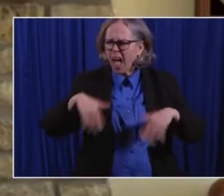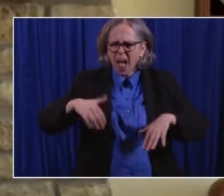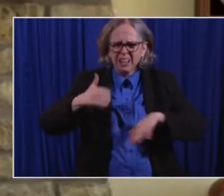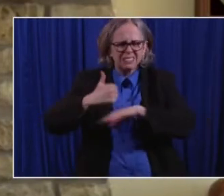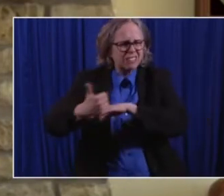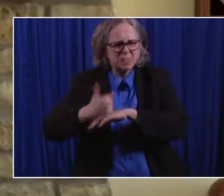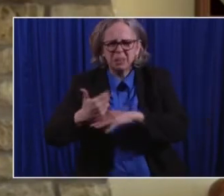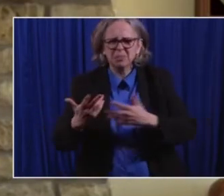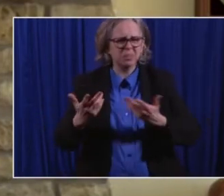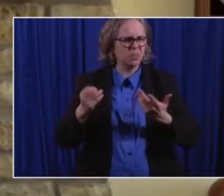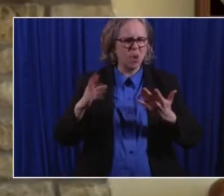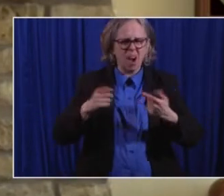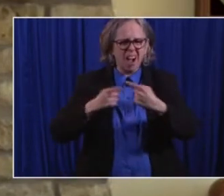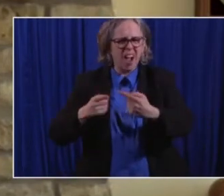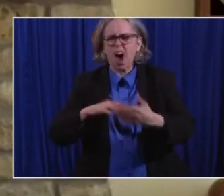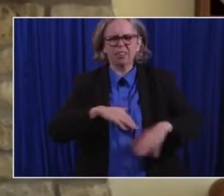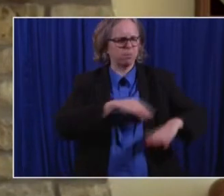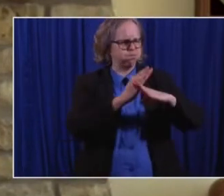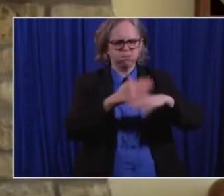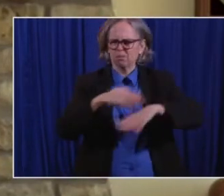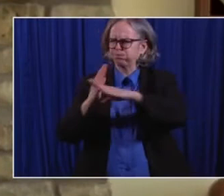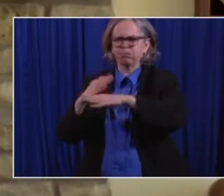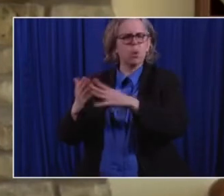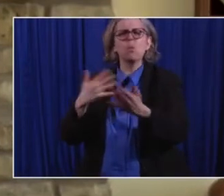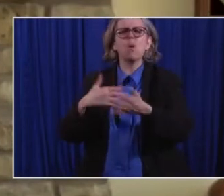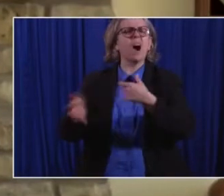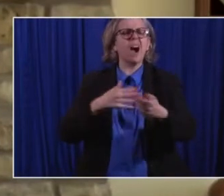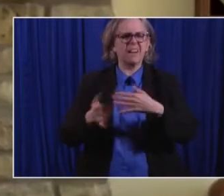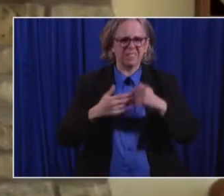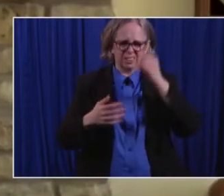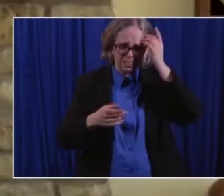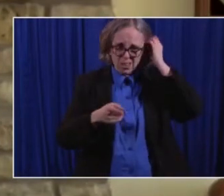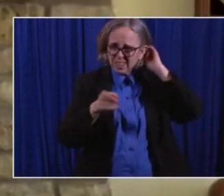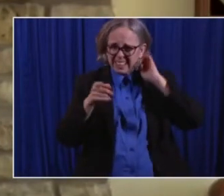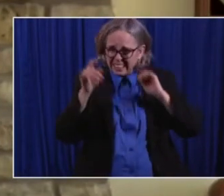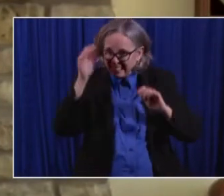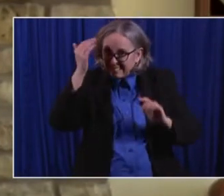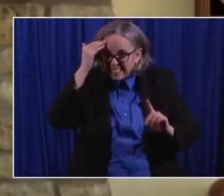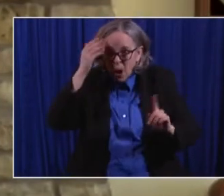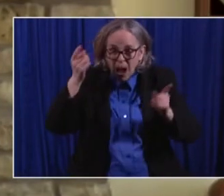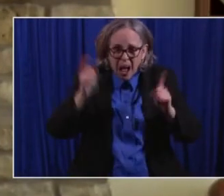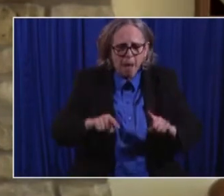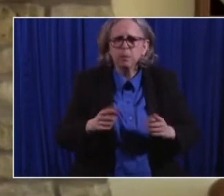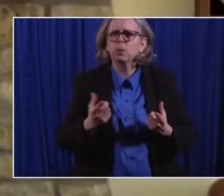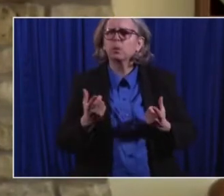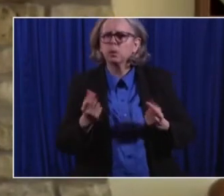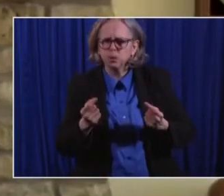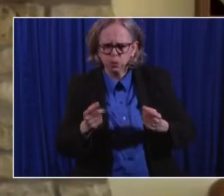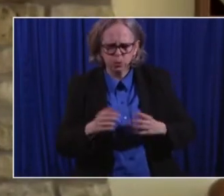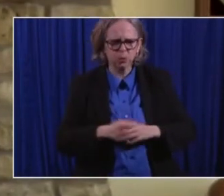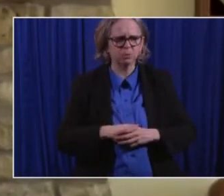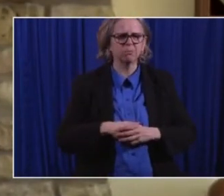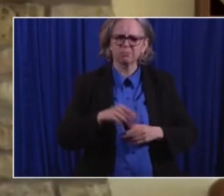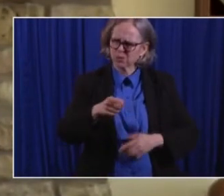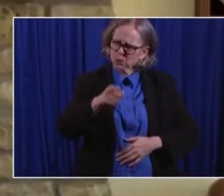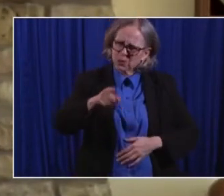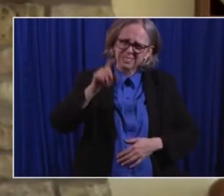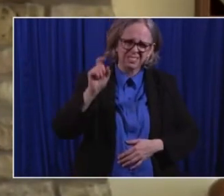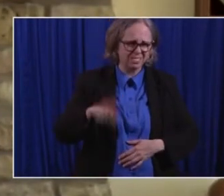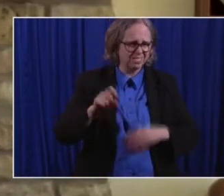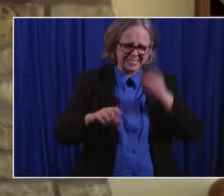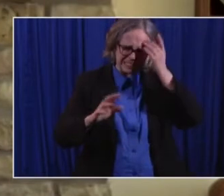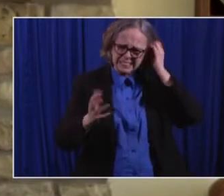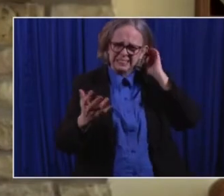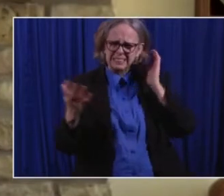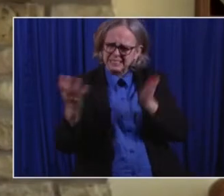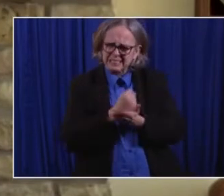over 65, if you can help them do that, that would be a great thing. We spent some time this morning with some of the